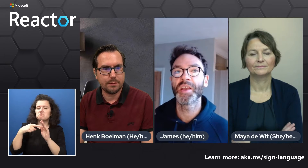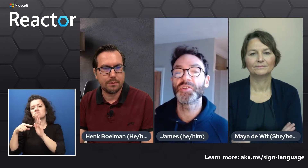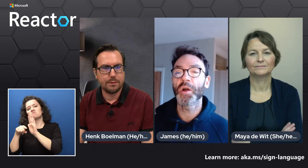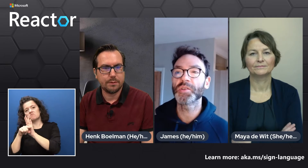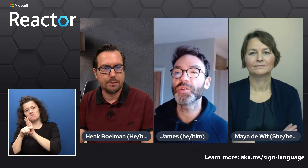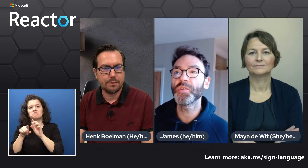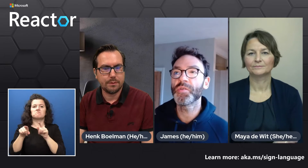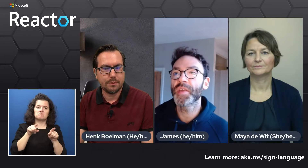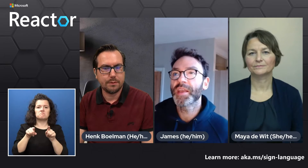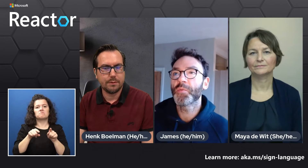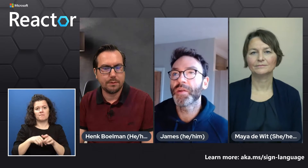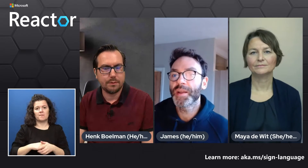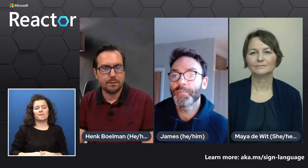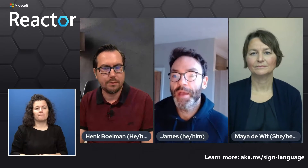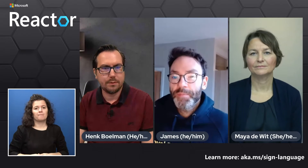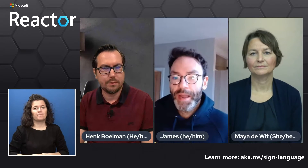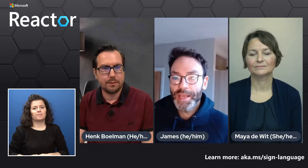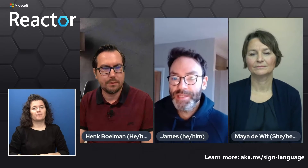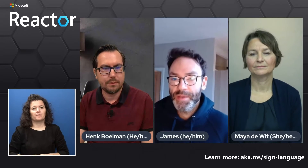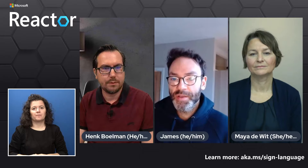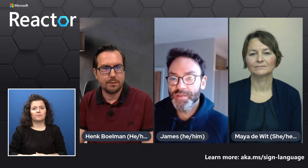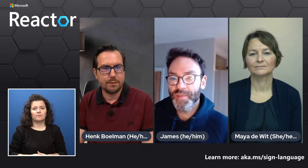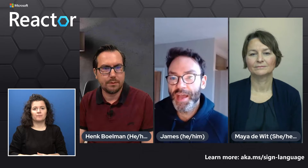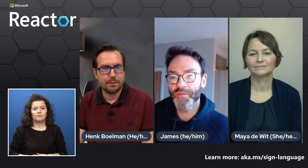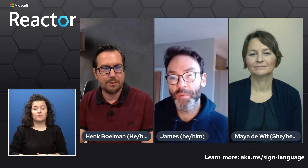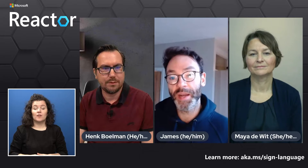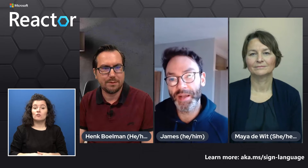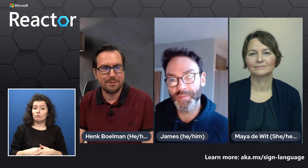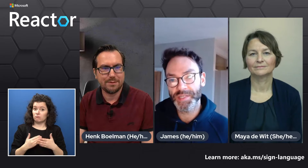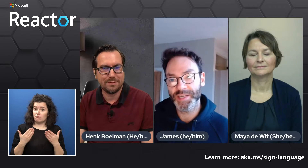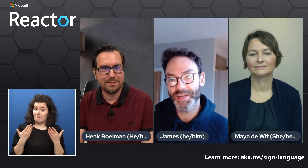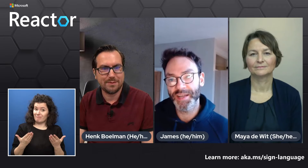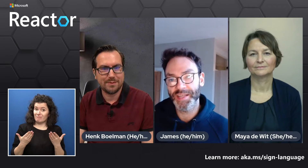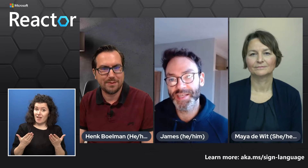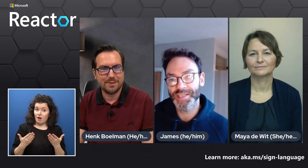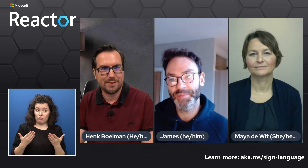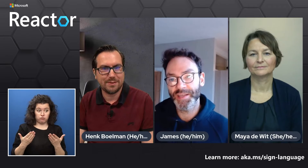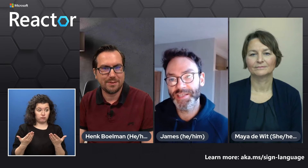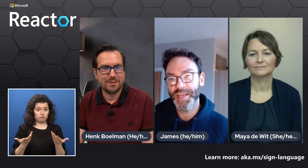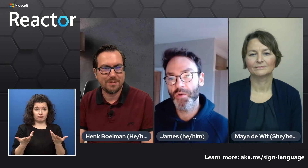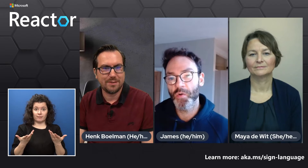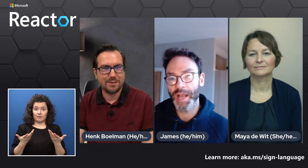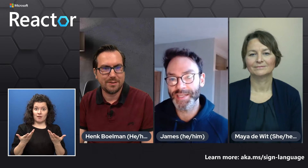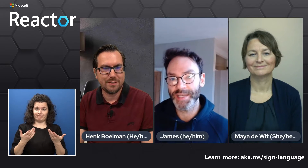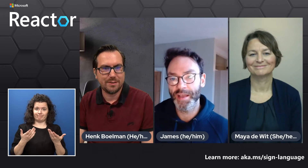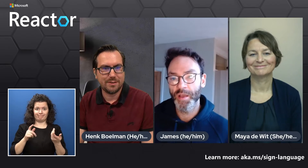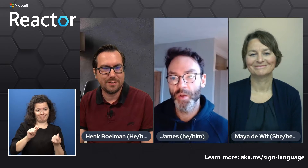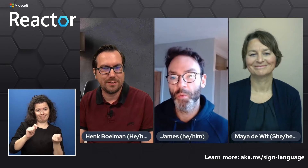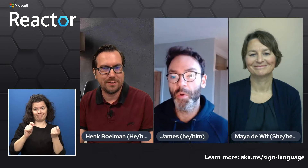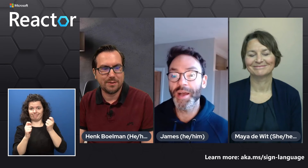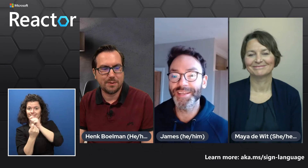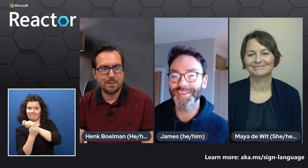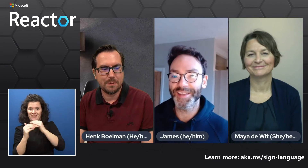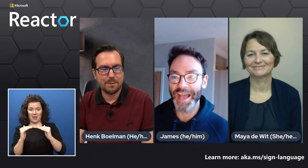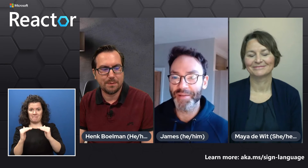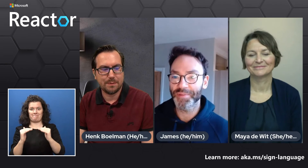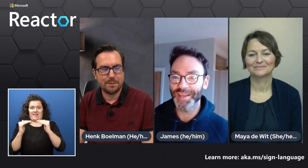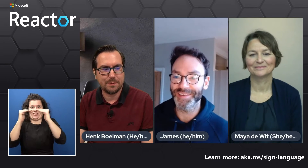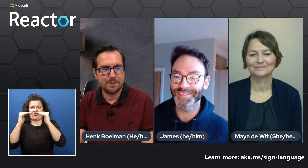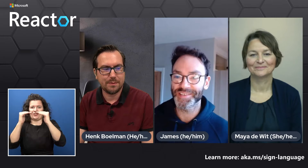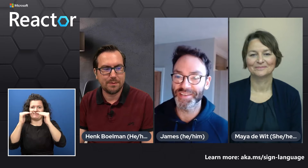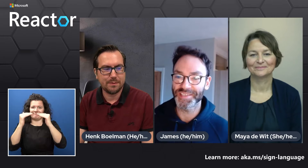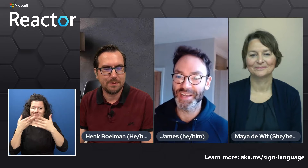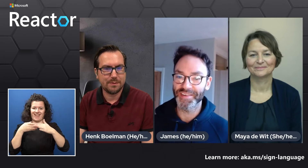think we're in a better place because of that when it comes to accessibility, or has it widened the